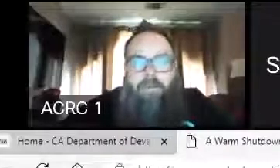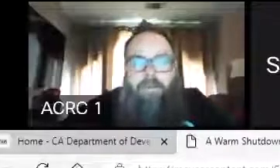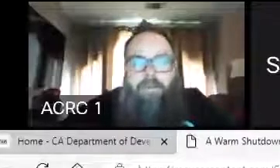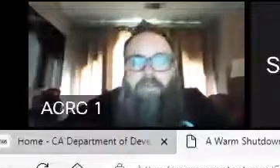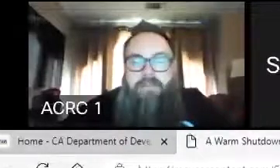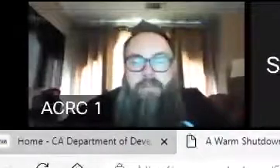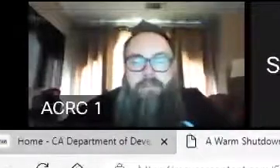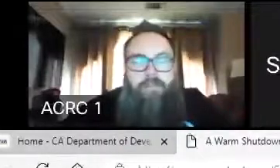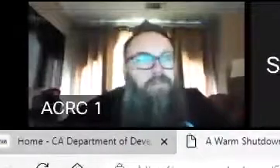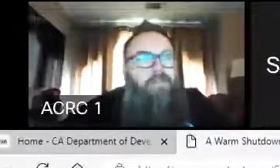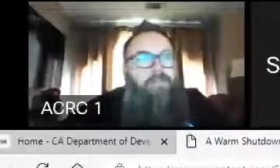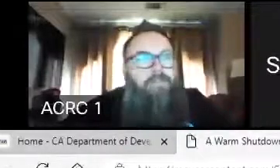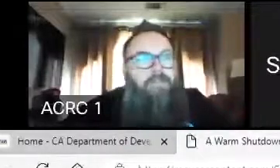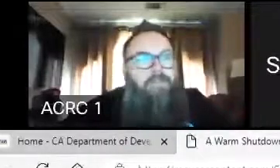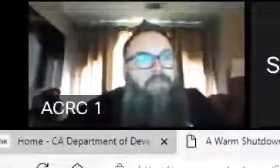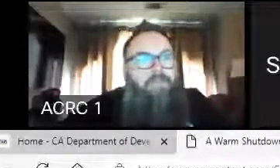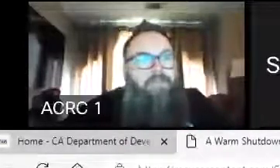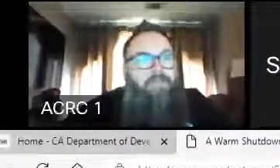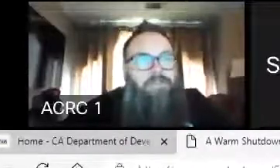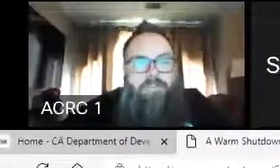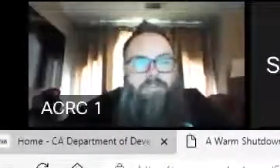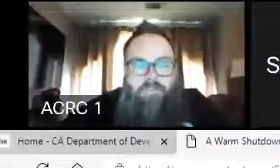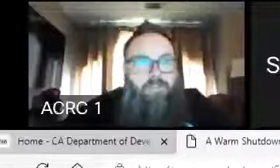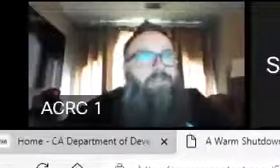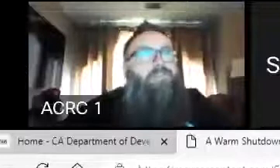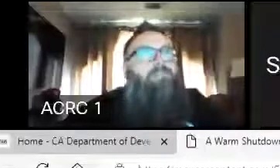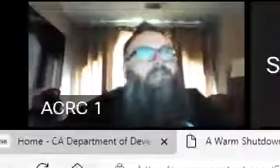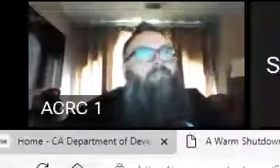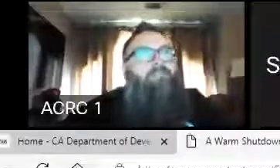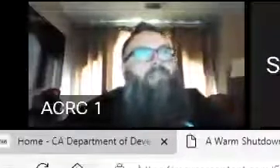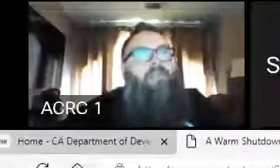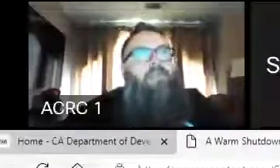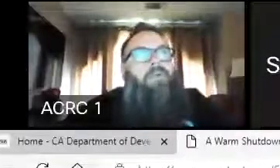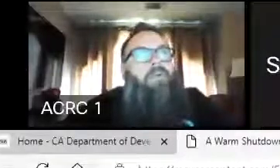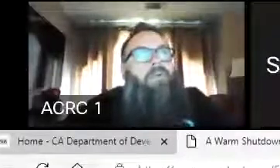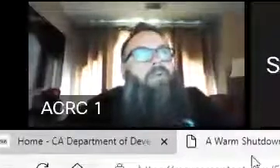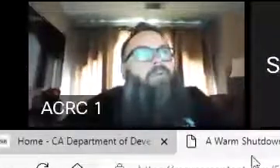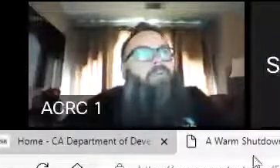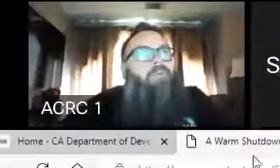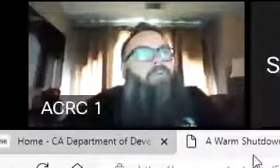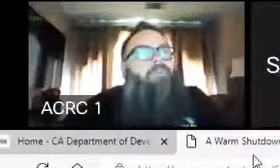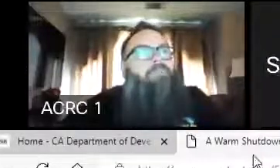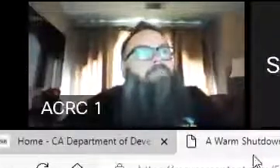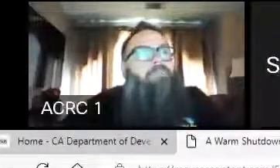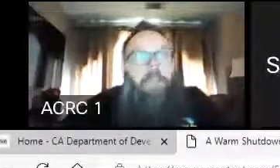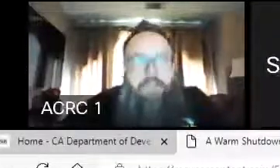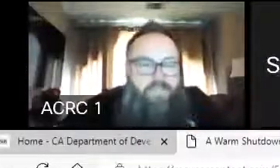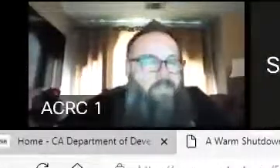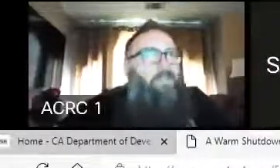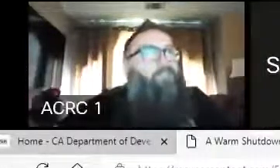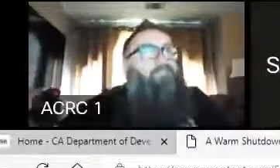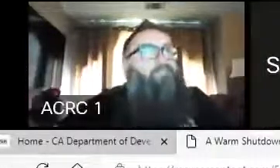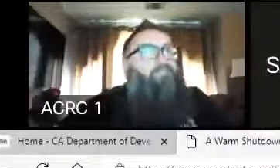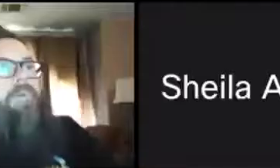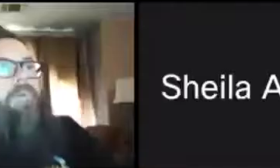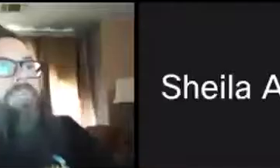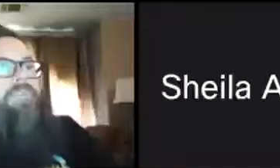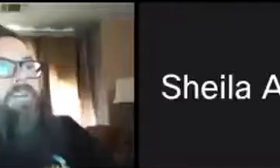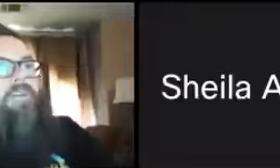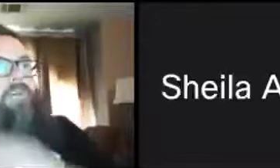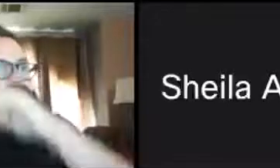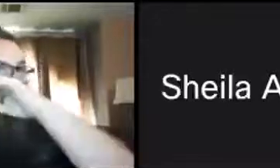service coordinators with the intent of everyone getting the same message, everyone understanding that these things are going to end and